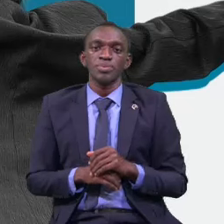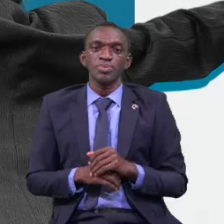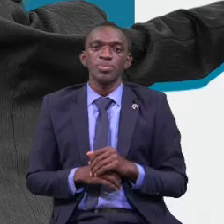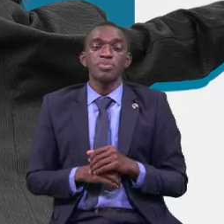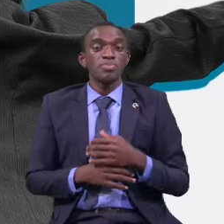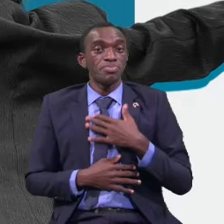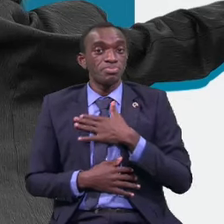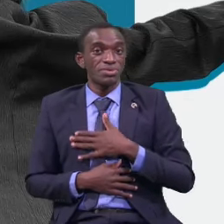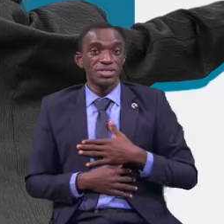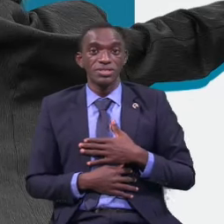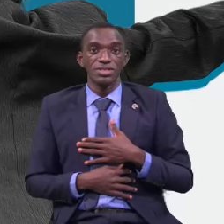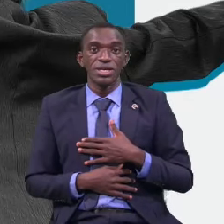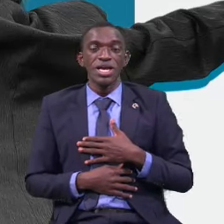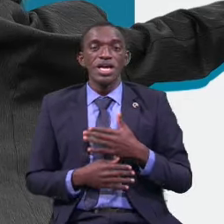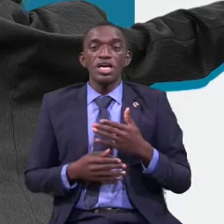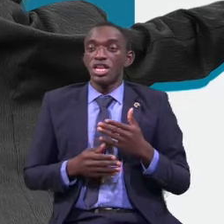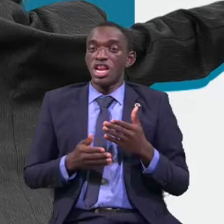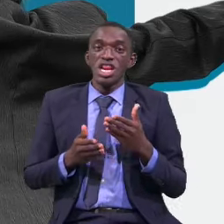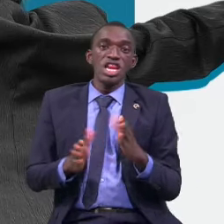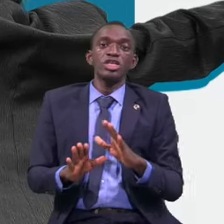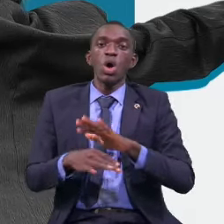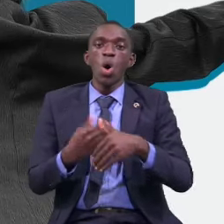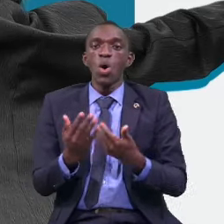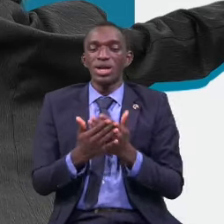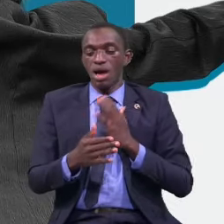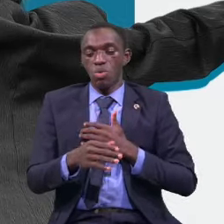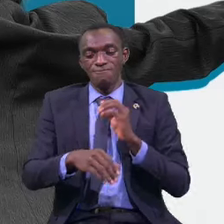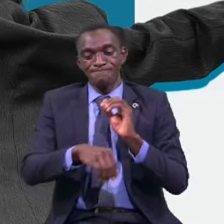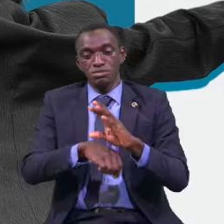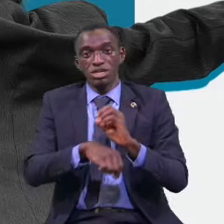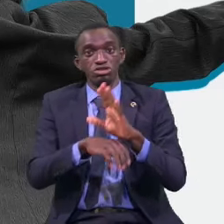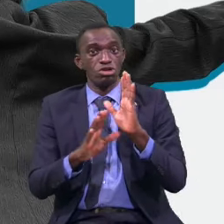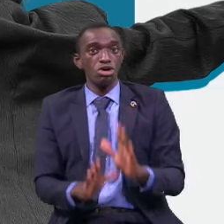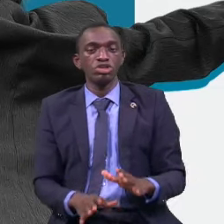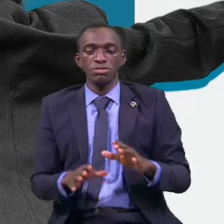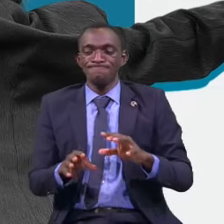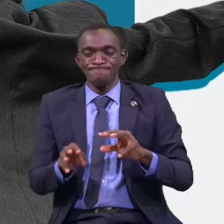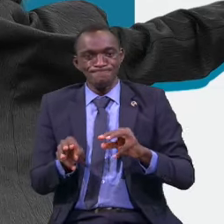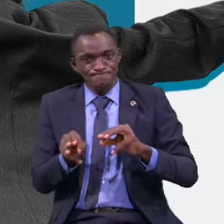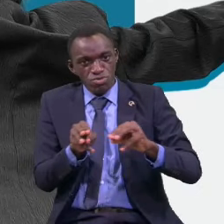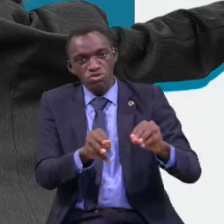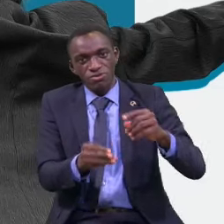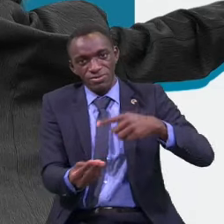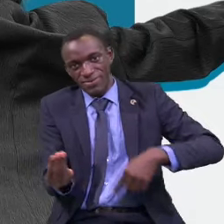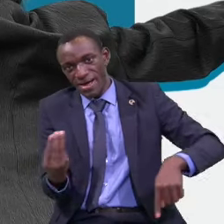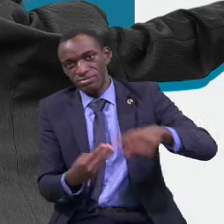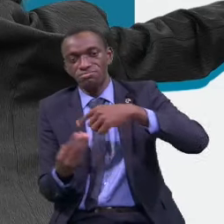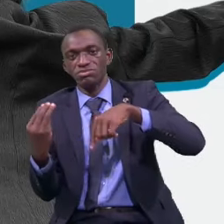Please let all our counselors move front to where all these brethren